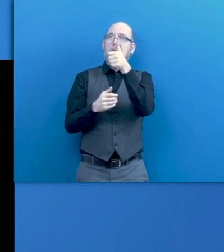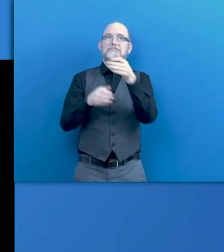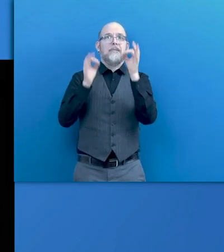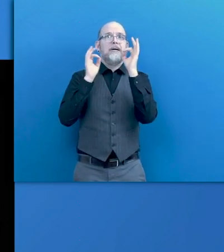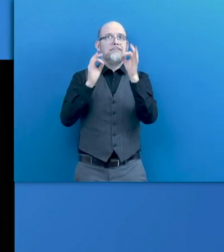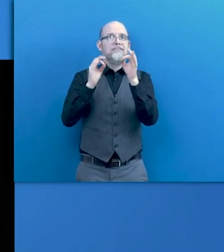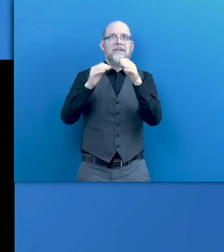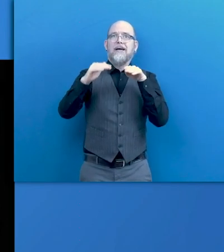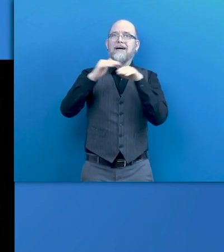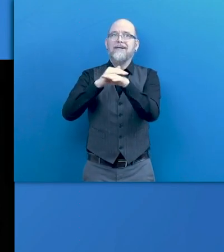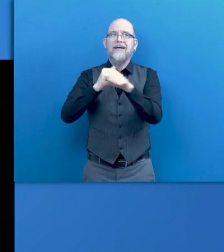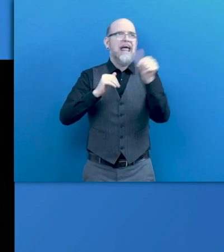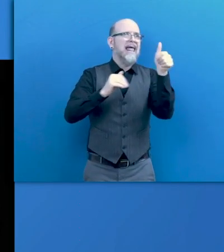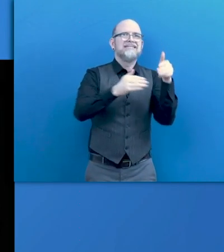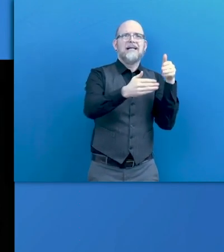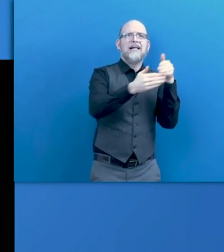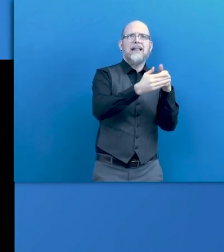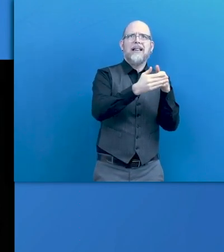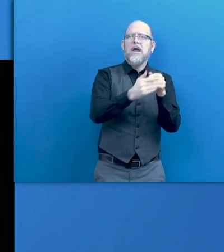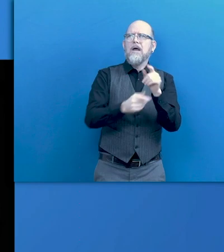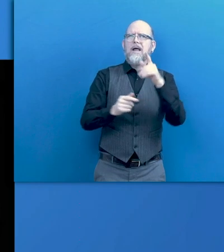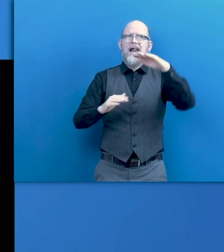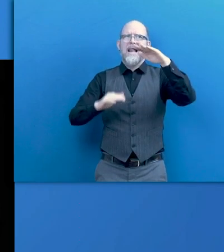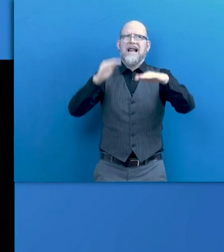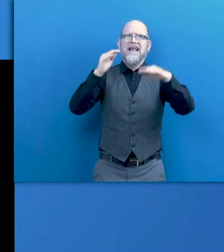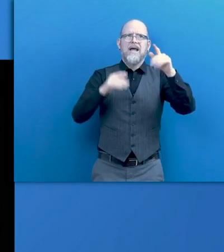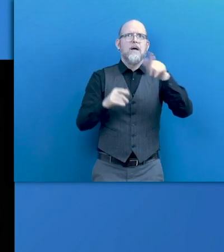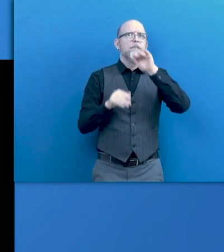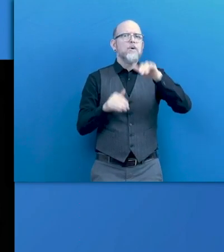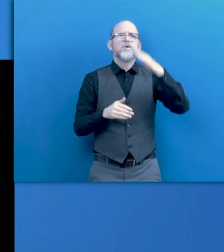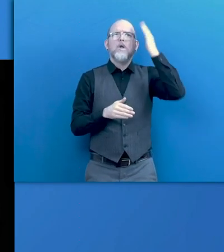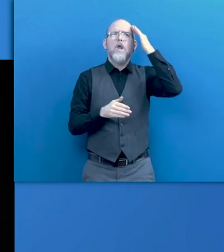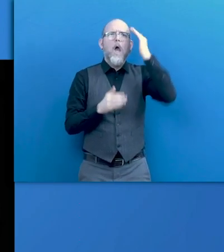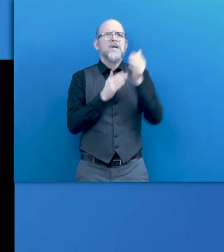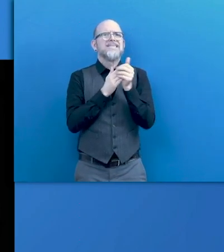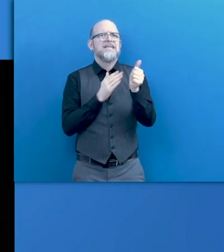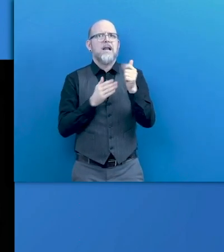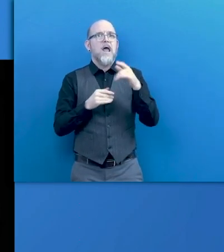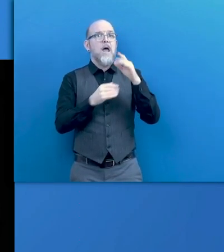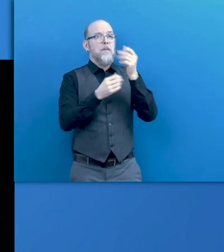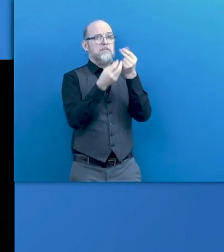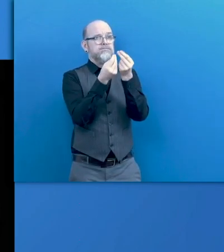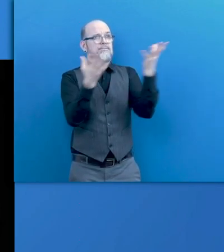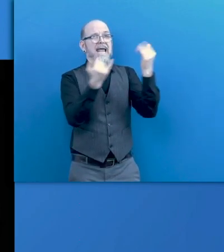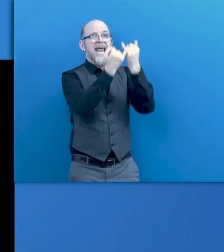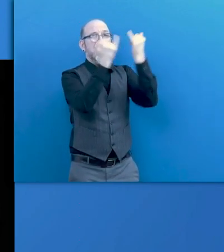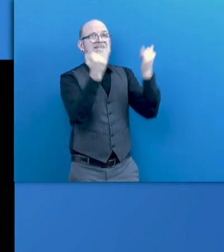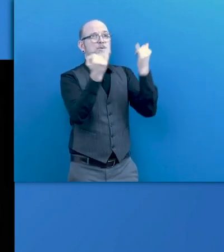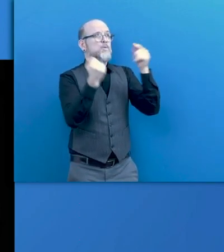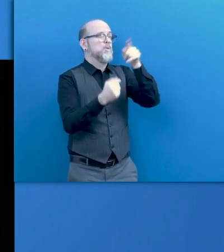so differently, and it takes knowledge, and many institutions have simply hardly come to contact with it.